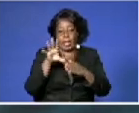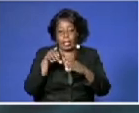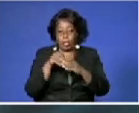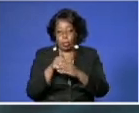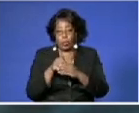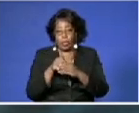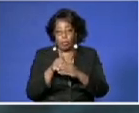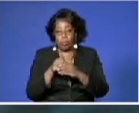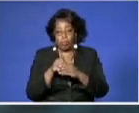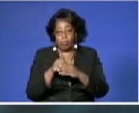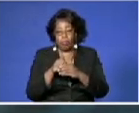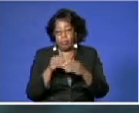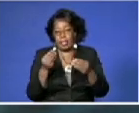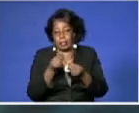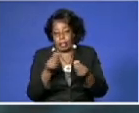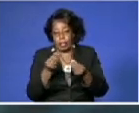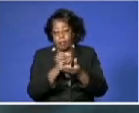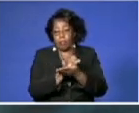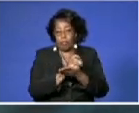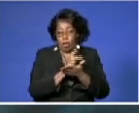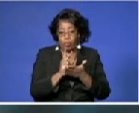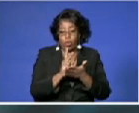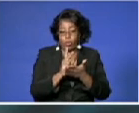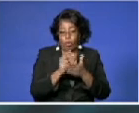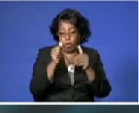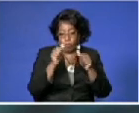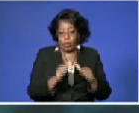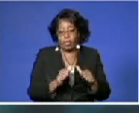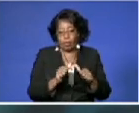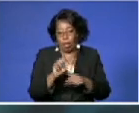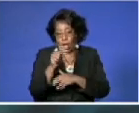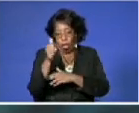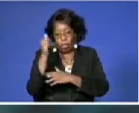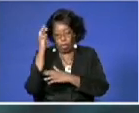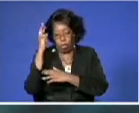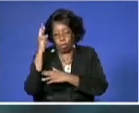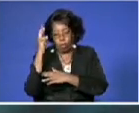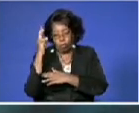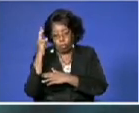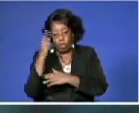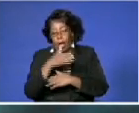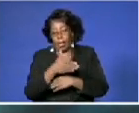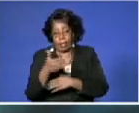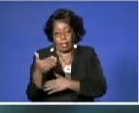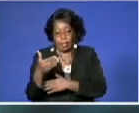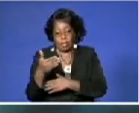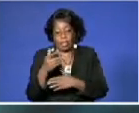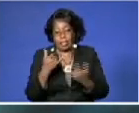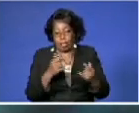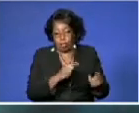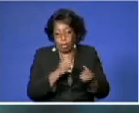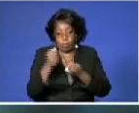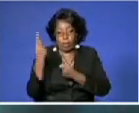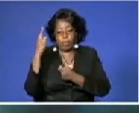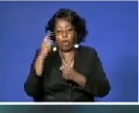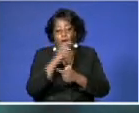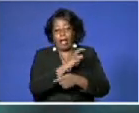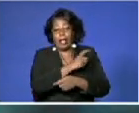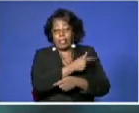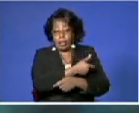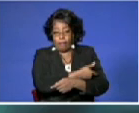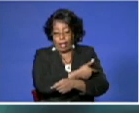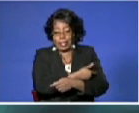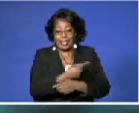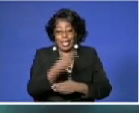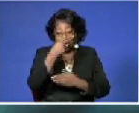there are no adequate, approved, and available alternatives. Meantime, the transportation of vaccines also